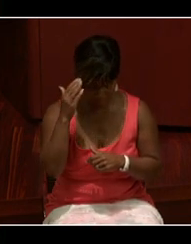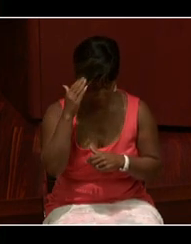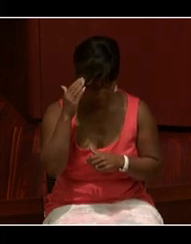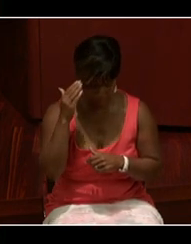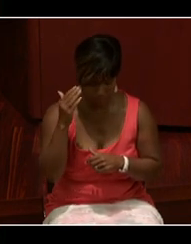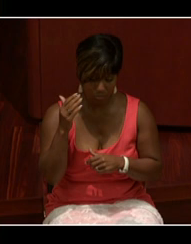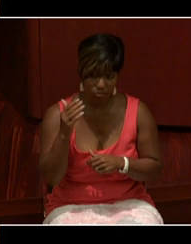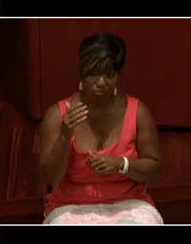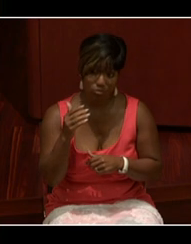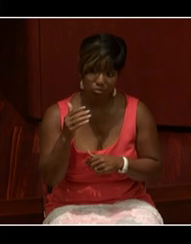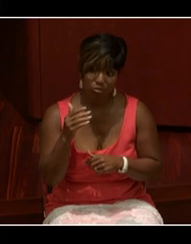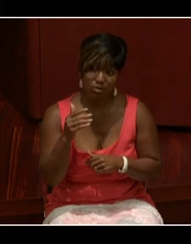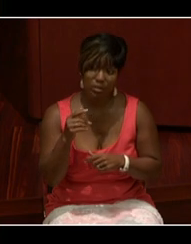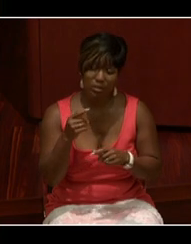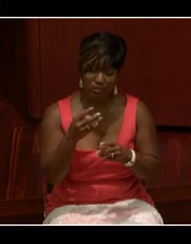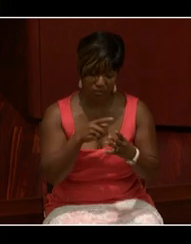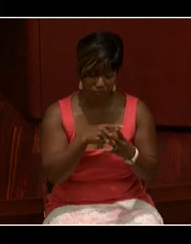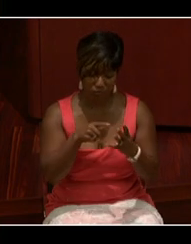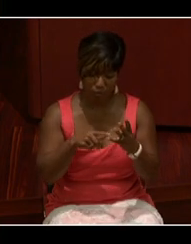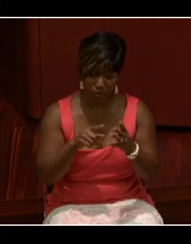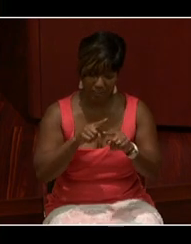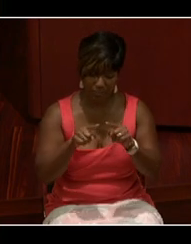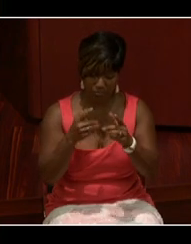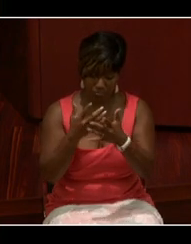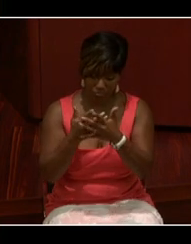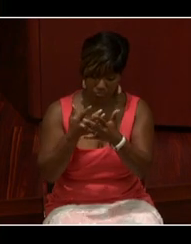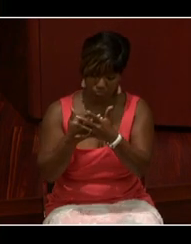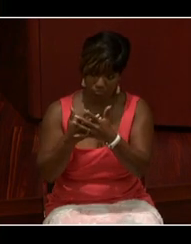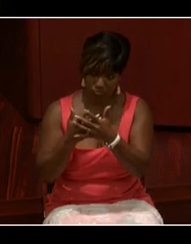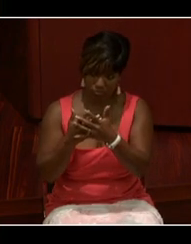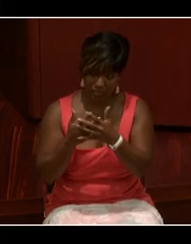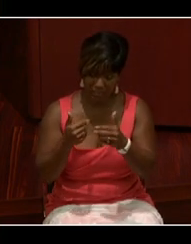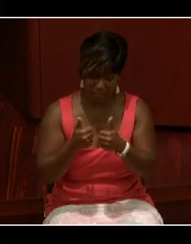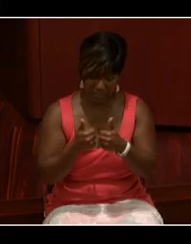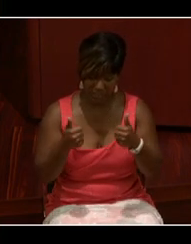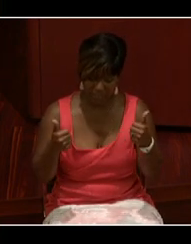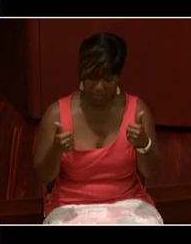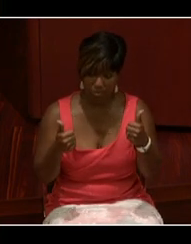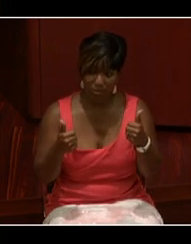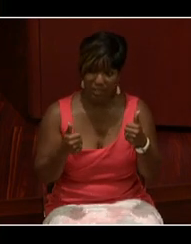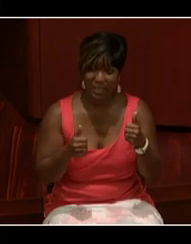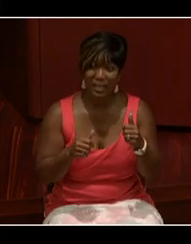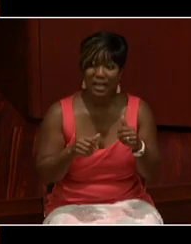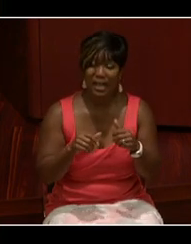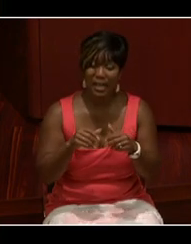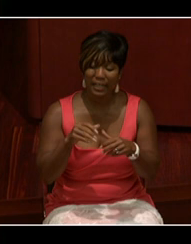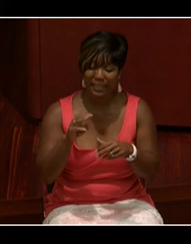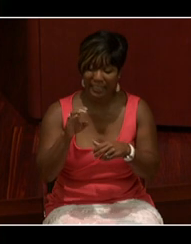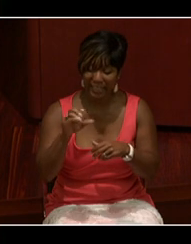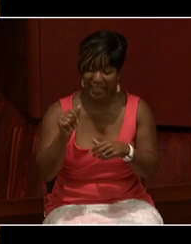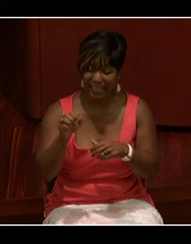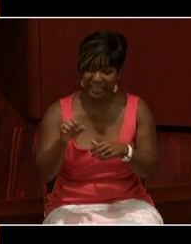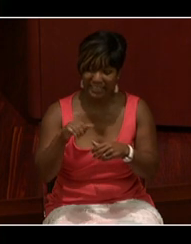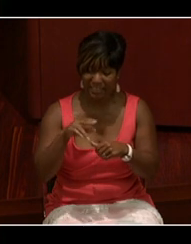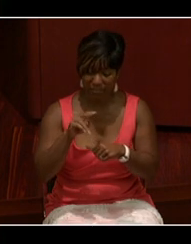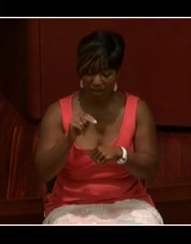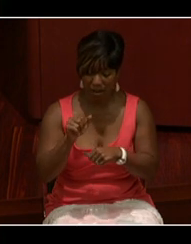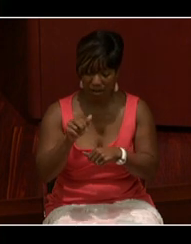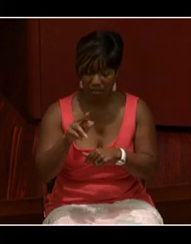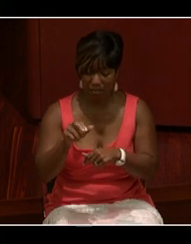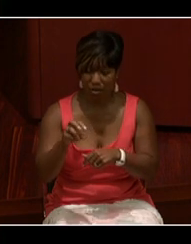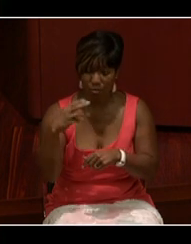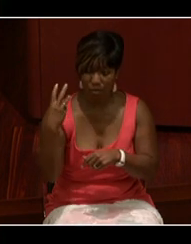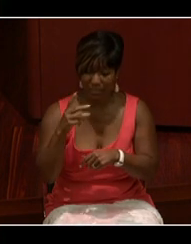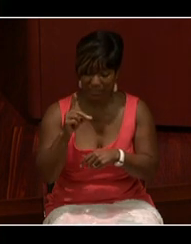beyond these four series that I just talked about, is that there is a separate series of inmate case files at the National Archives of Washington, D.C.